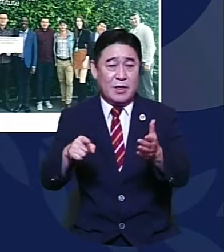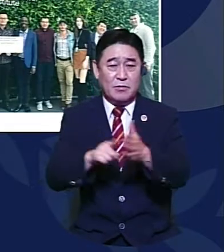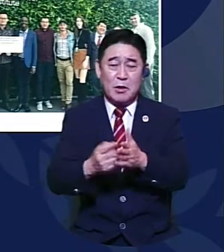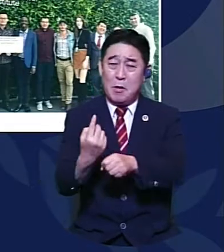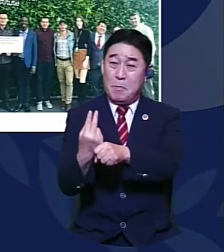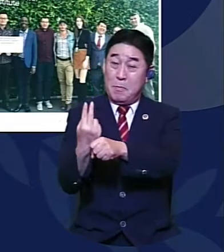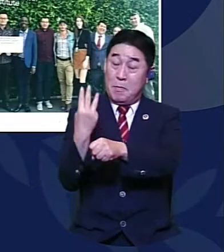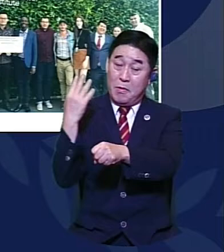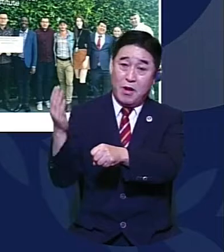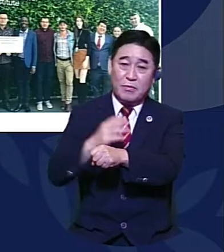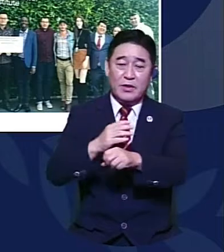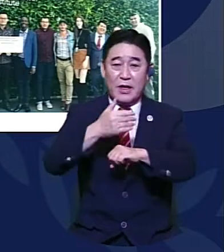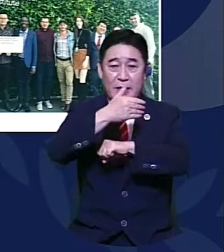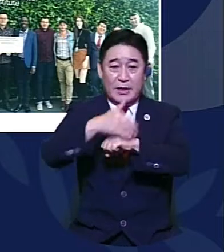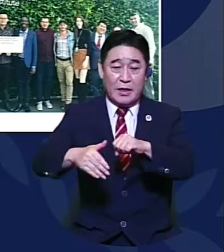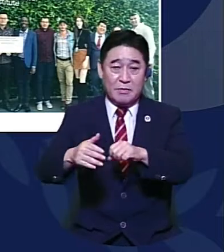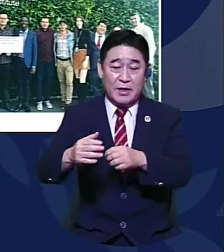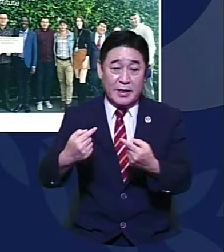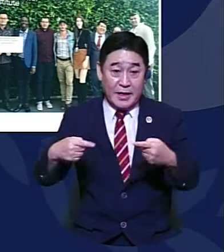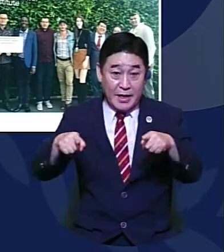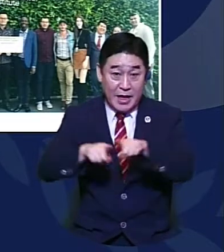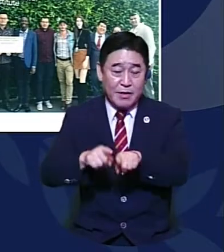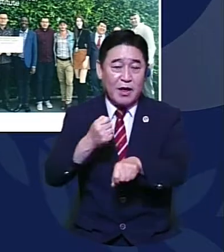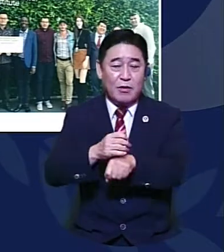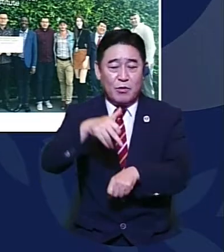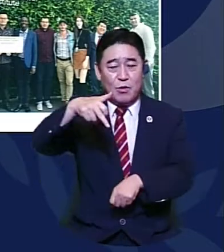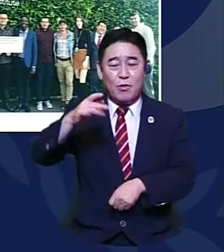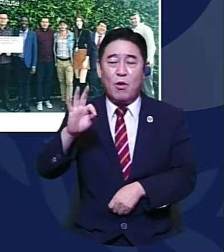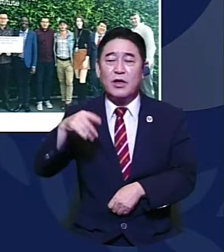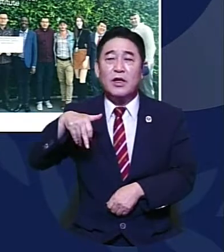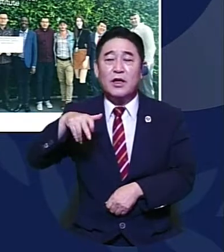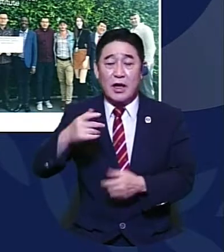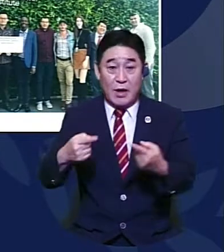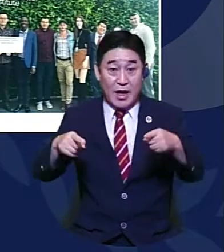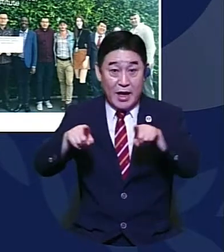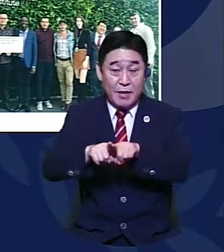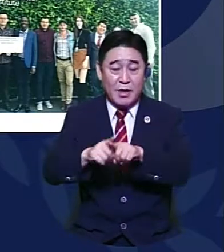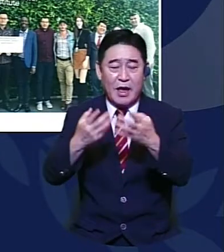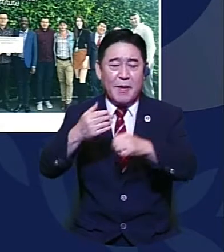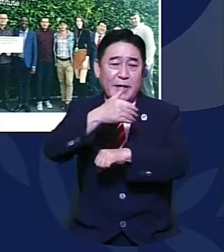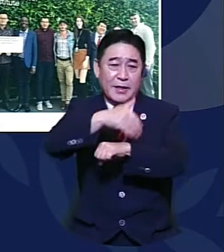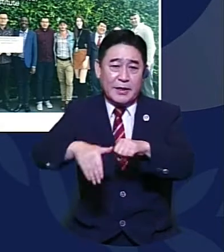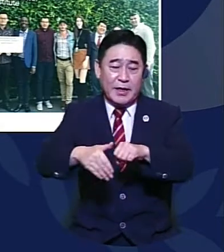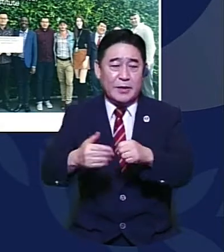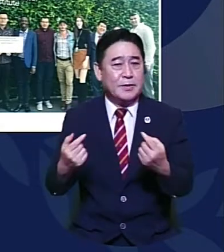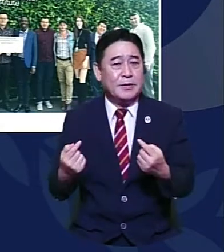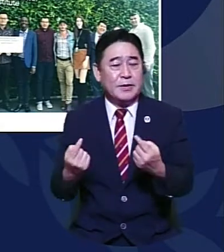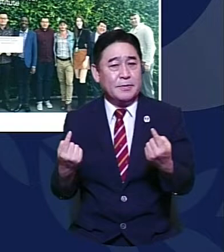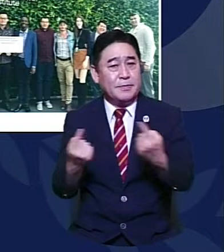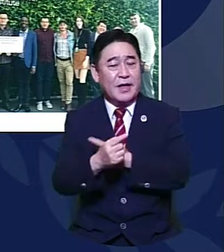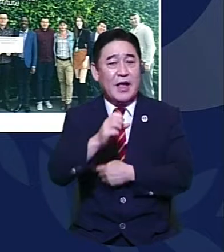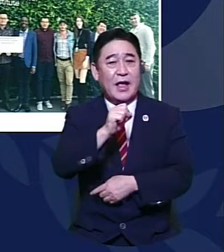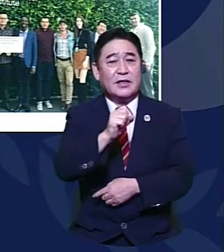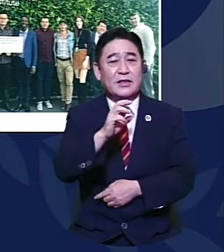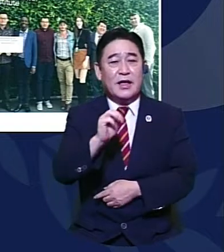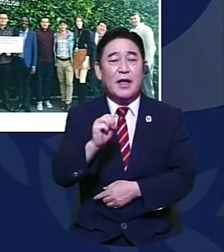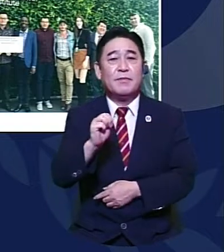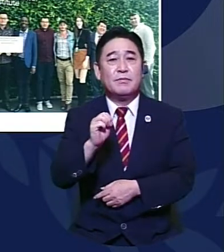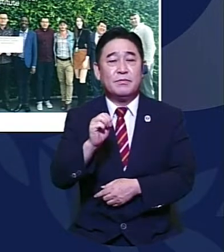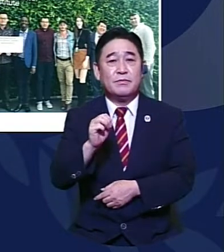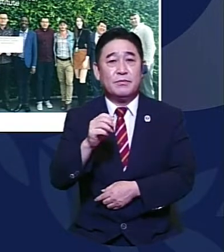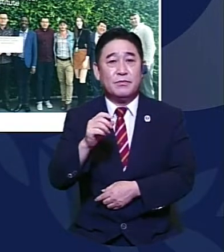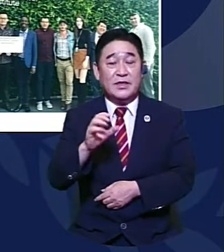more projects together around supporting innovative SMEs, what we call green entrepreneurs